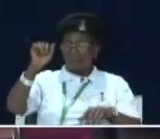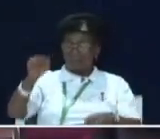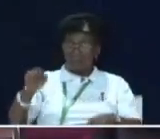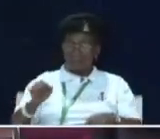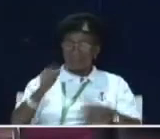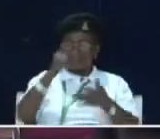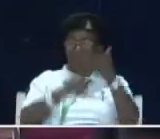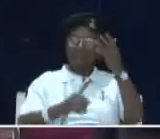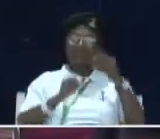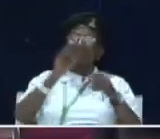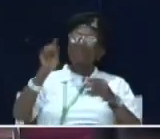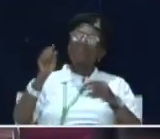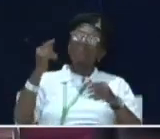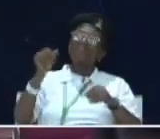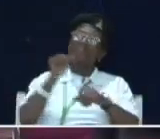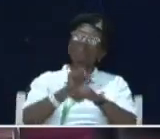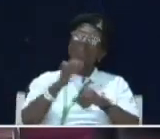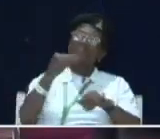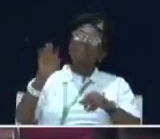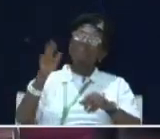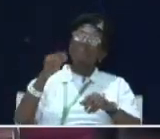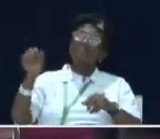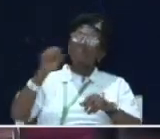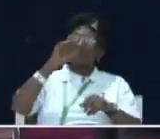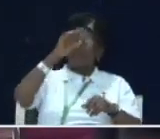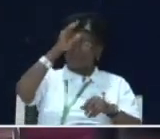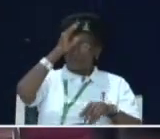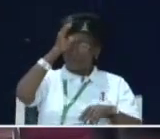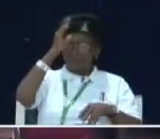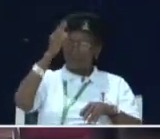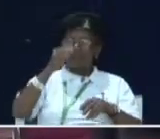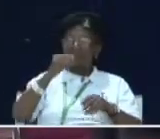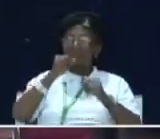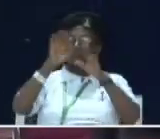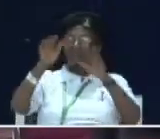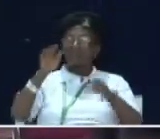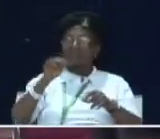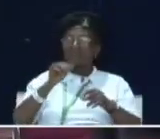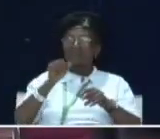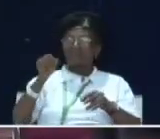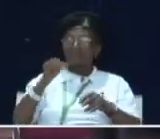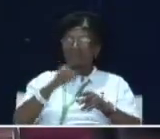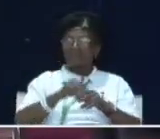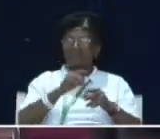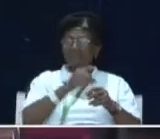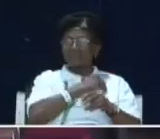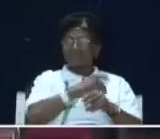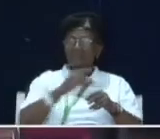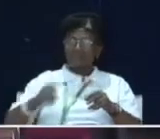What is the role of a Father's blessing in divine